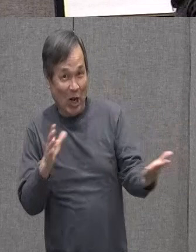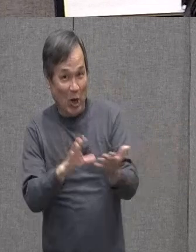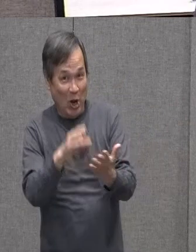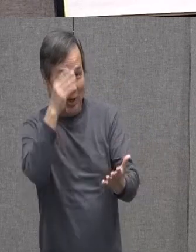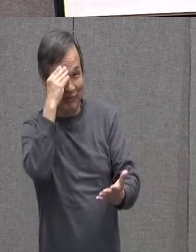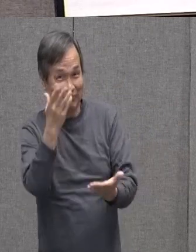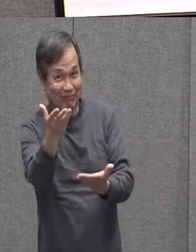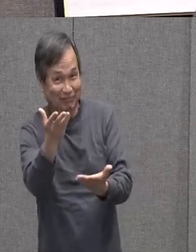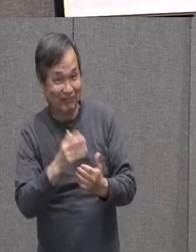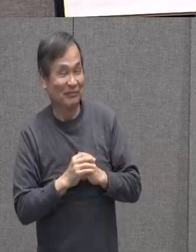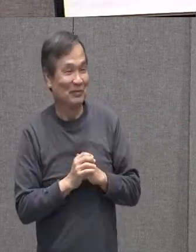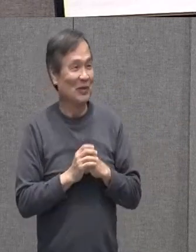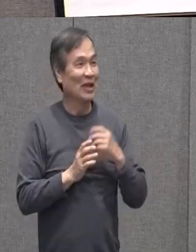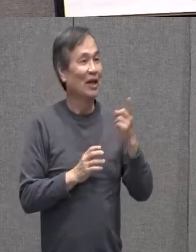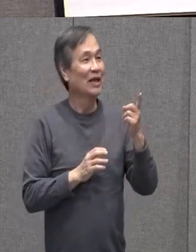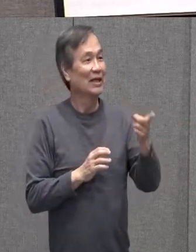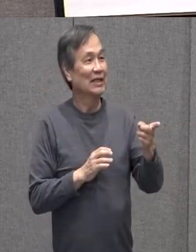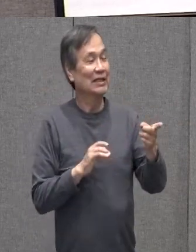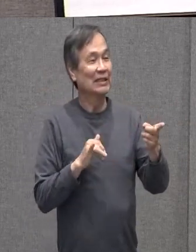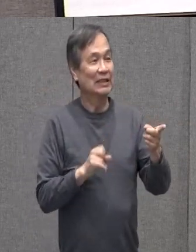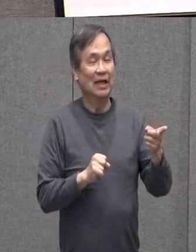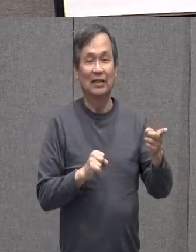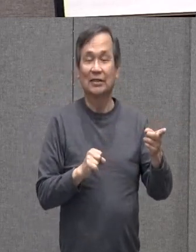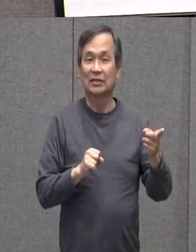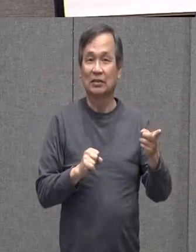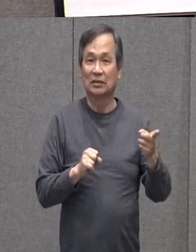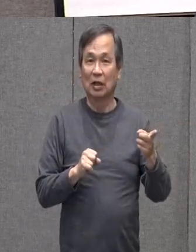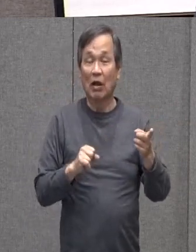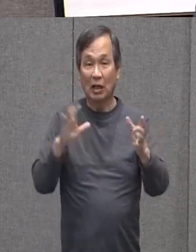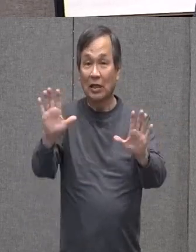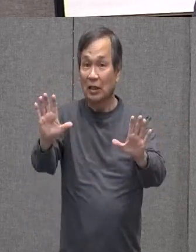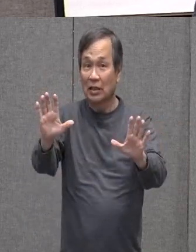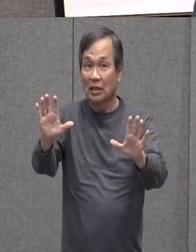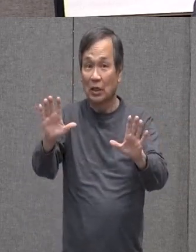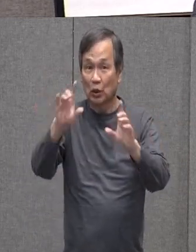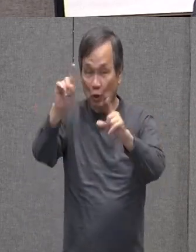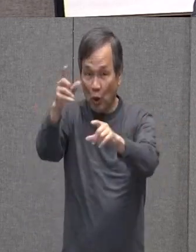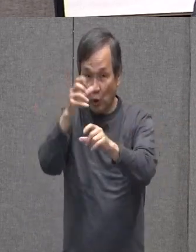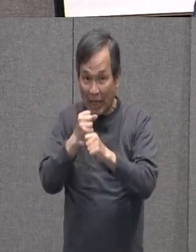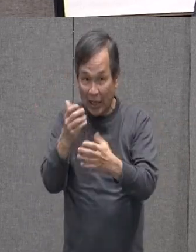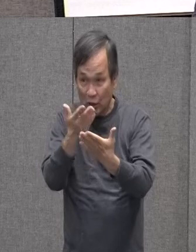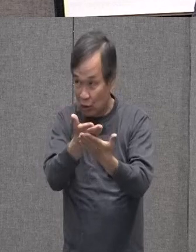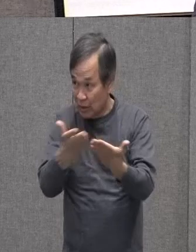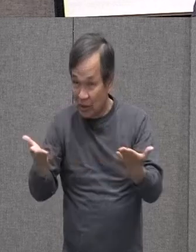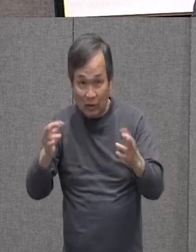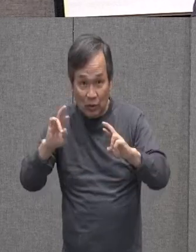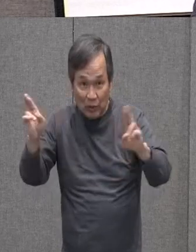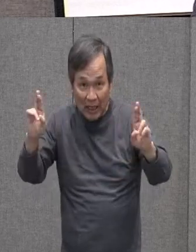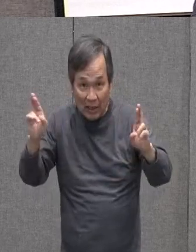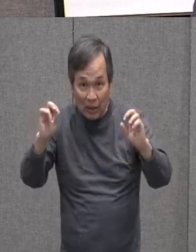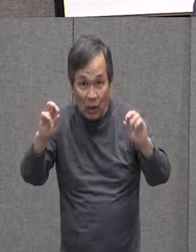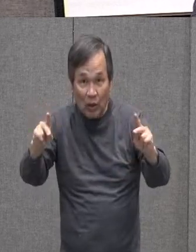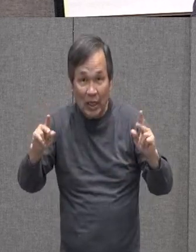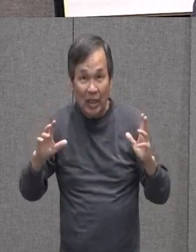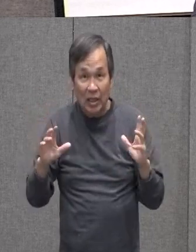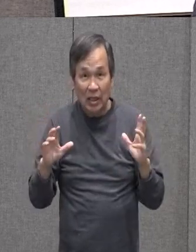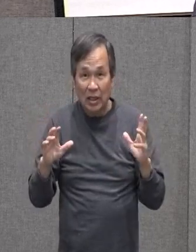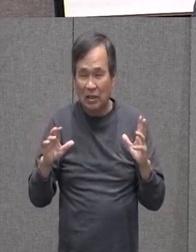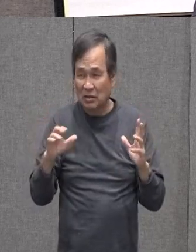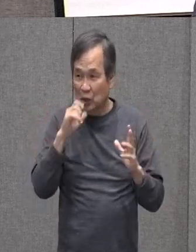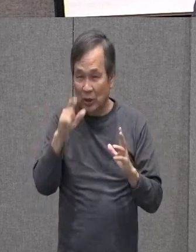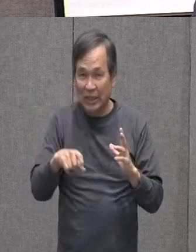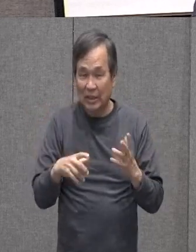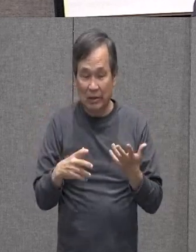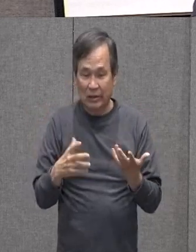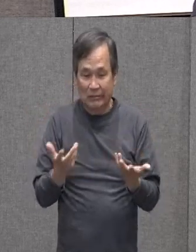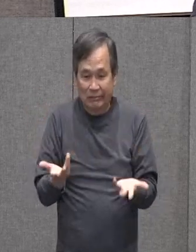Now that we're getting started, let me give you a chance to get your materials ready that you would need to use today. And it's not very many.